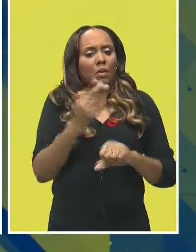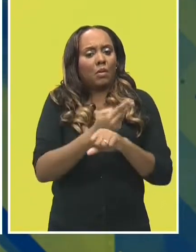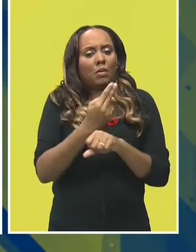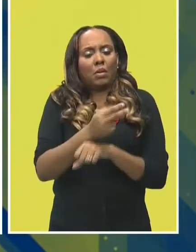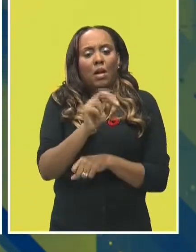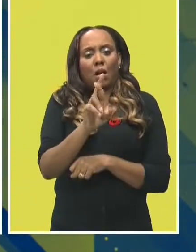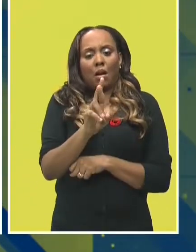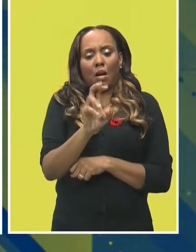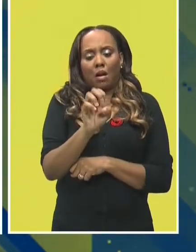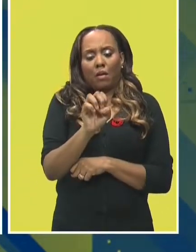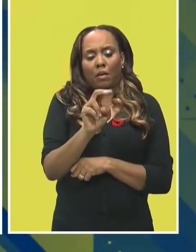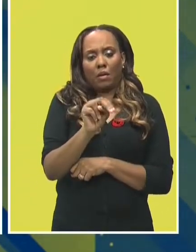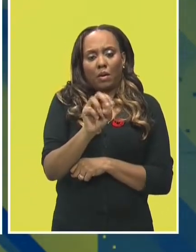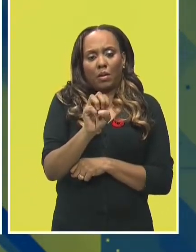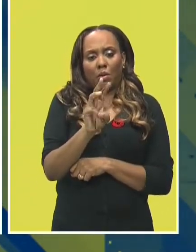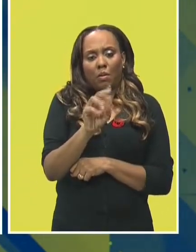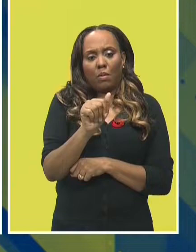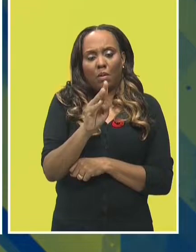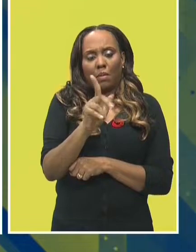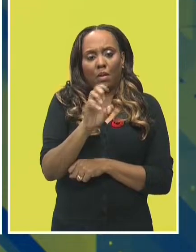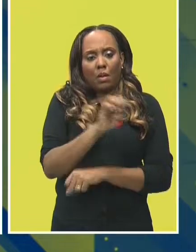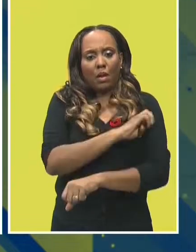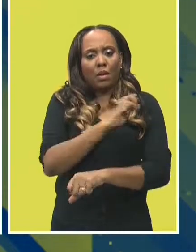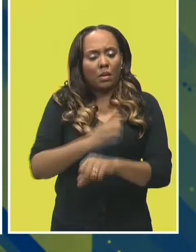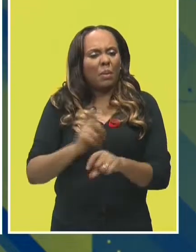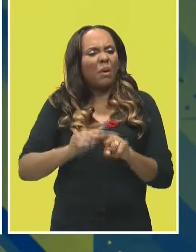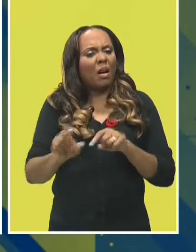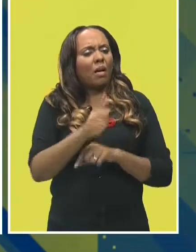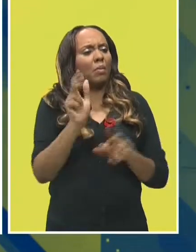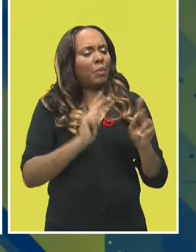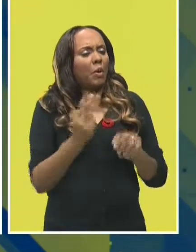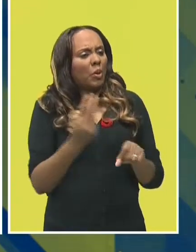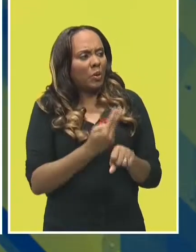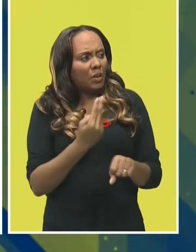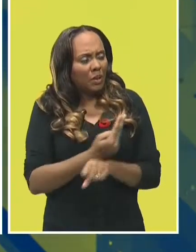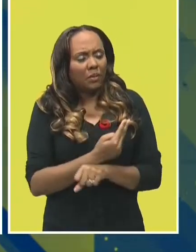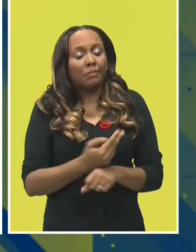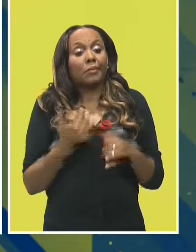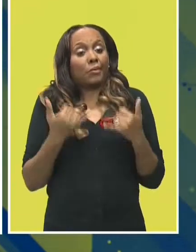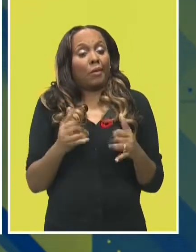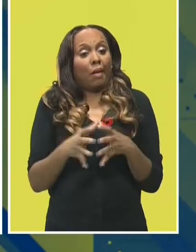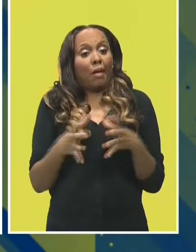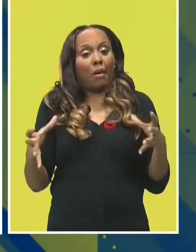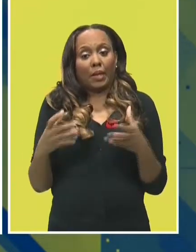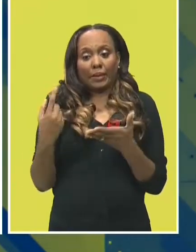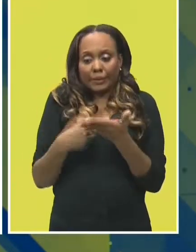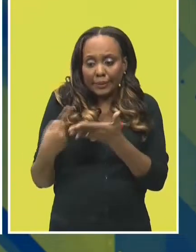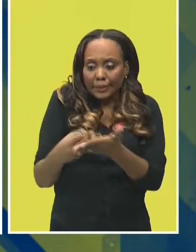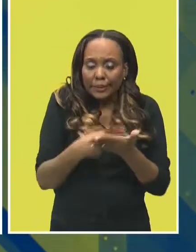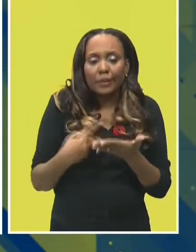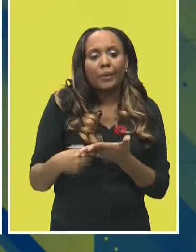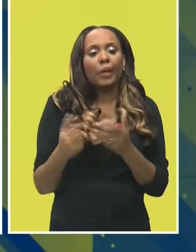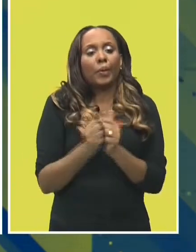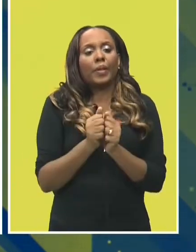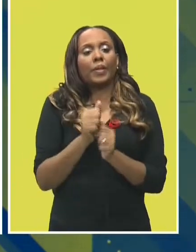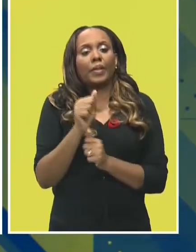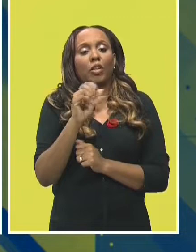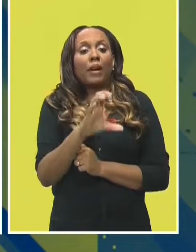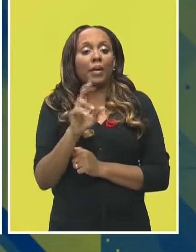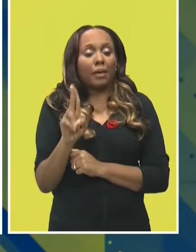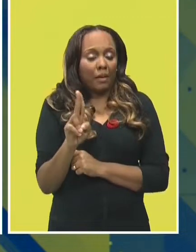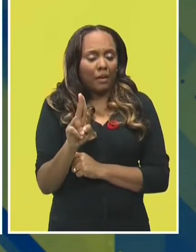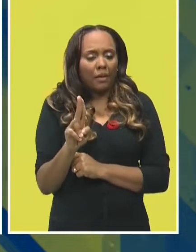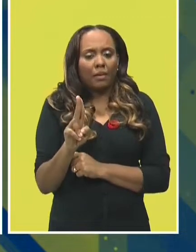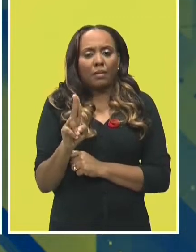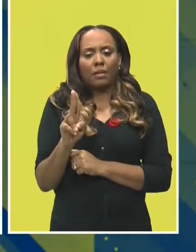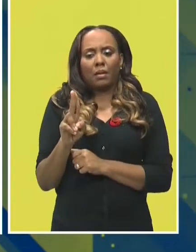a return from the fact that other people may be using it. So there are lots of things that we're discussing with the credit unions, and they've been very engaged with